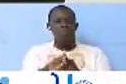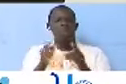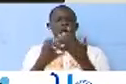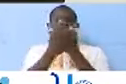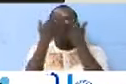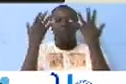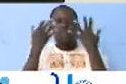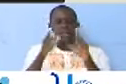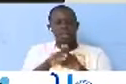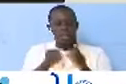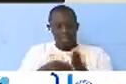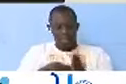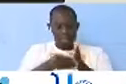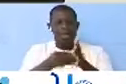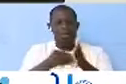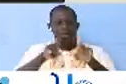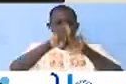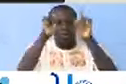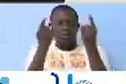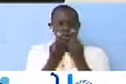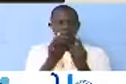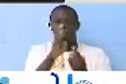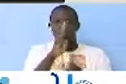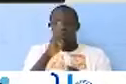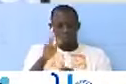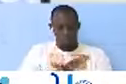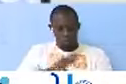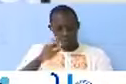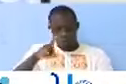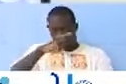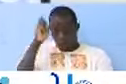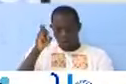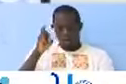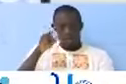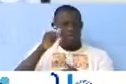actually served in that institution?